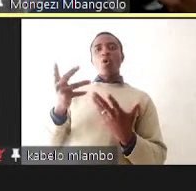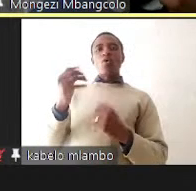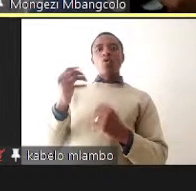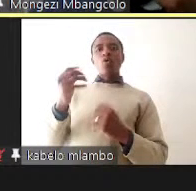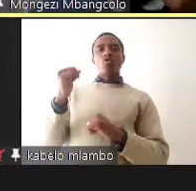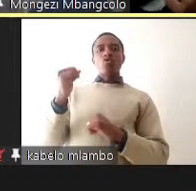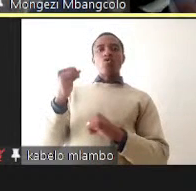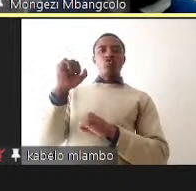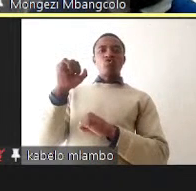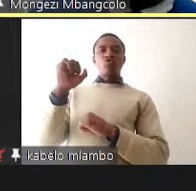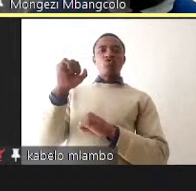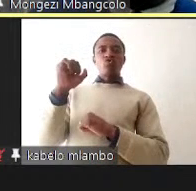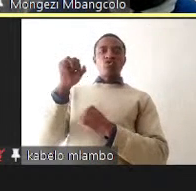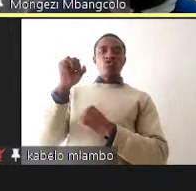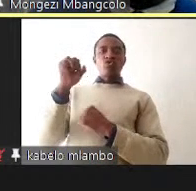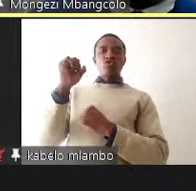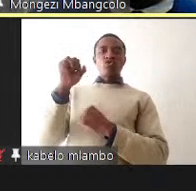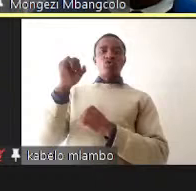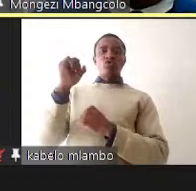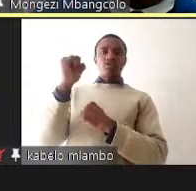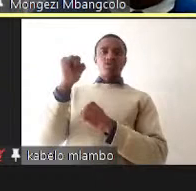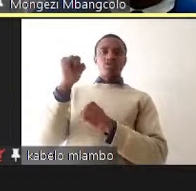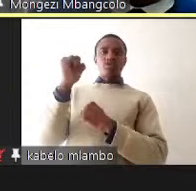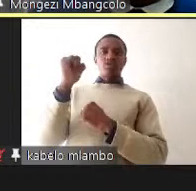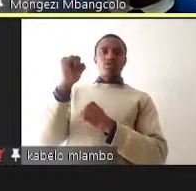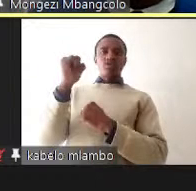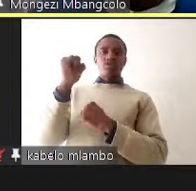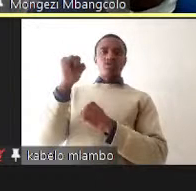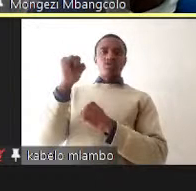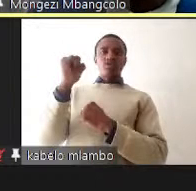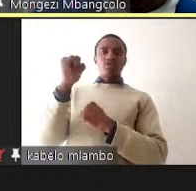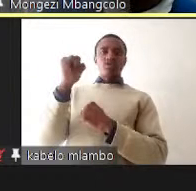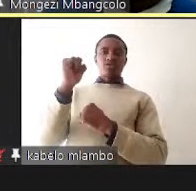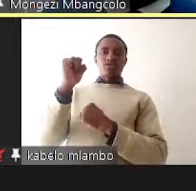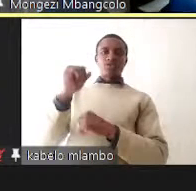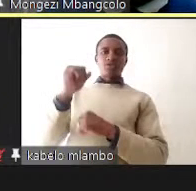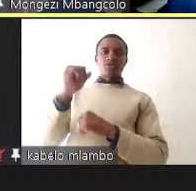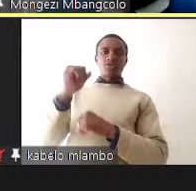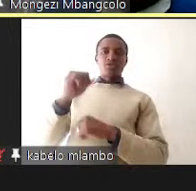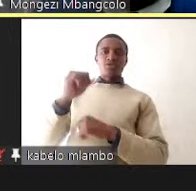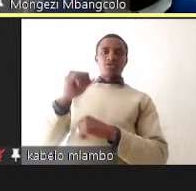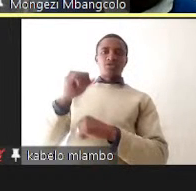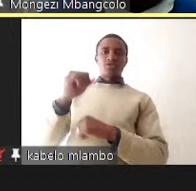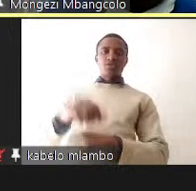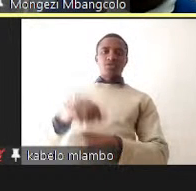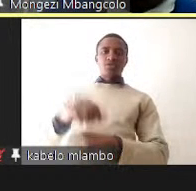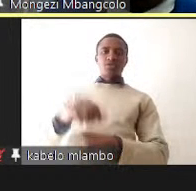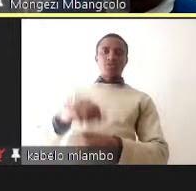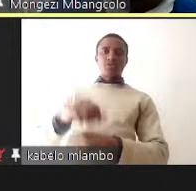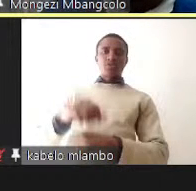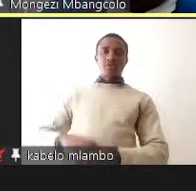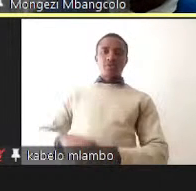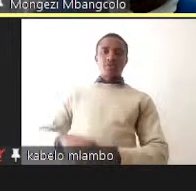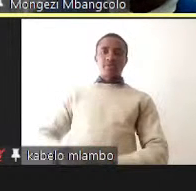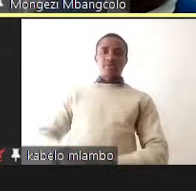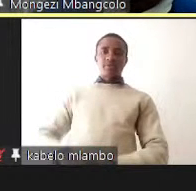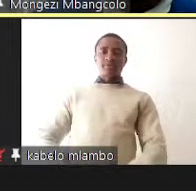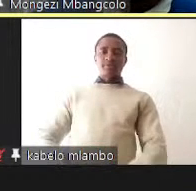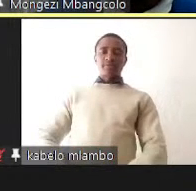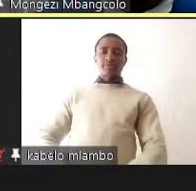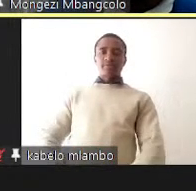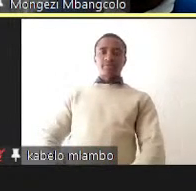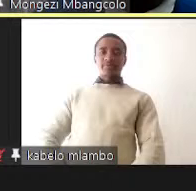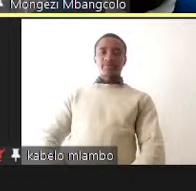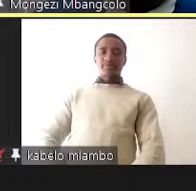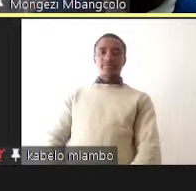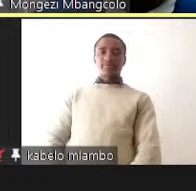others, there's also the bad debts as citizens do not pay or have the culture of payment in